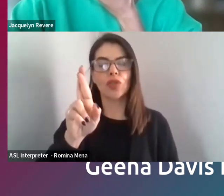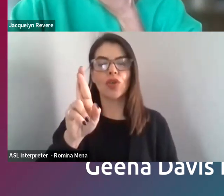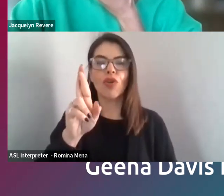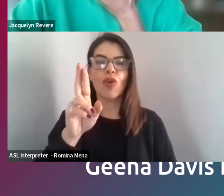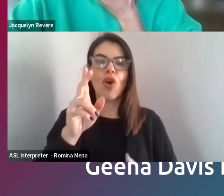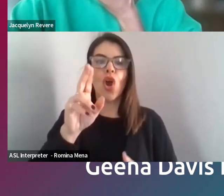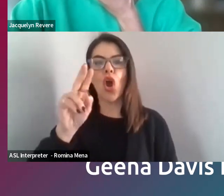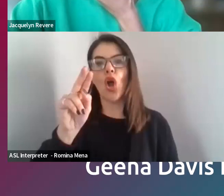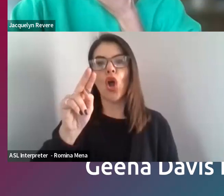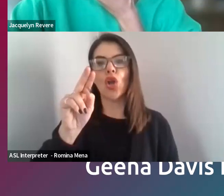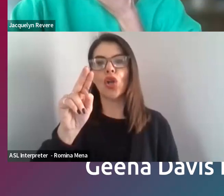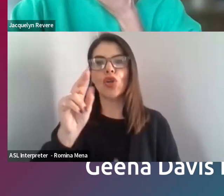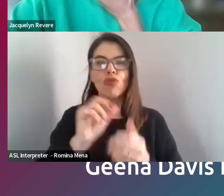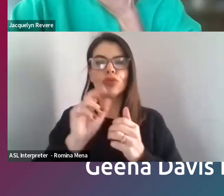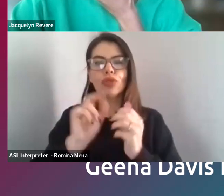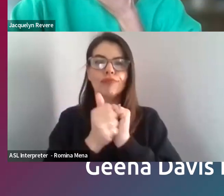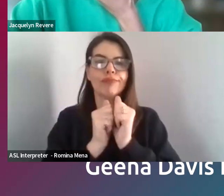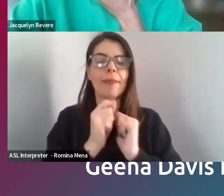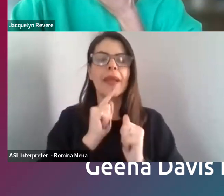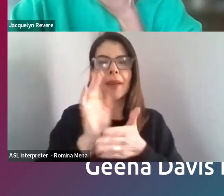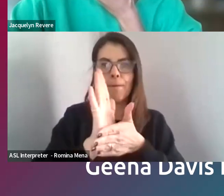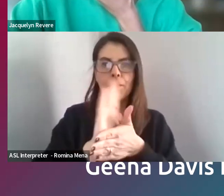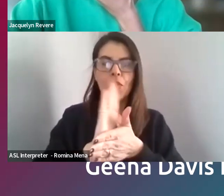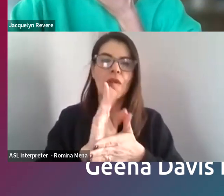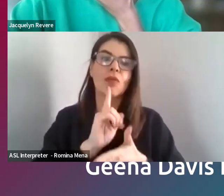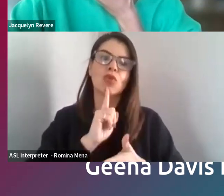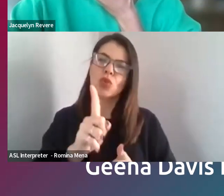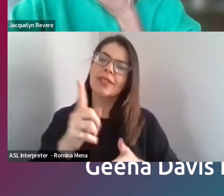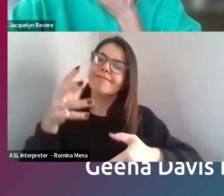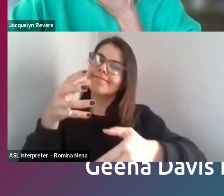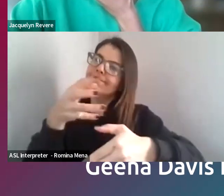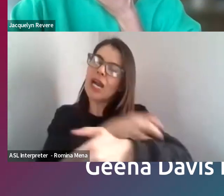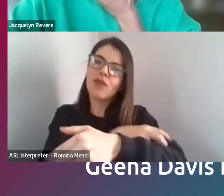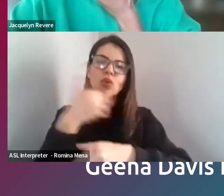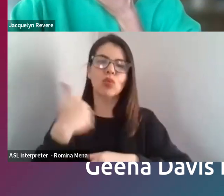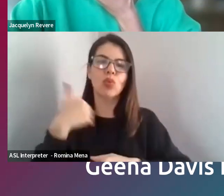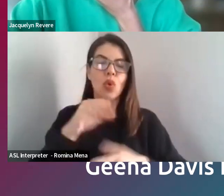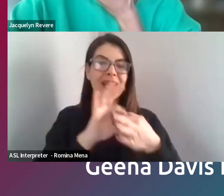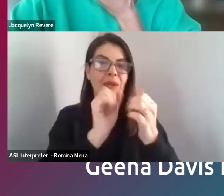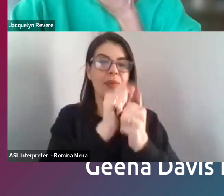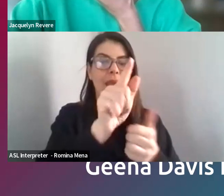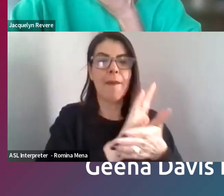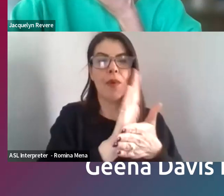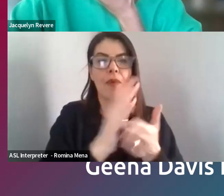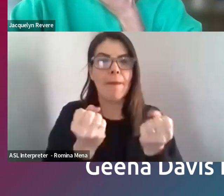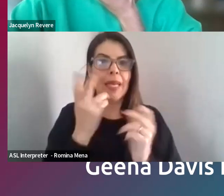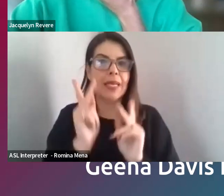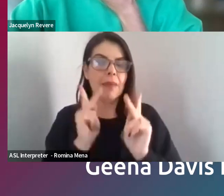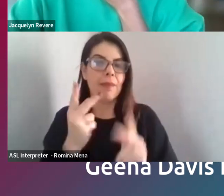an Oscar-nominated film. And I think what was so powerful about that film and what many people